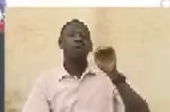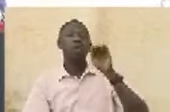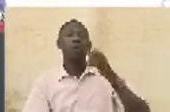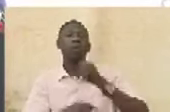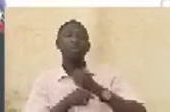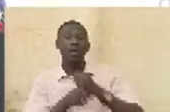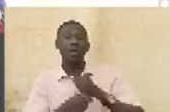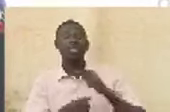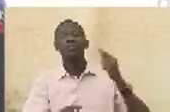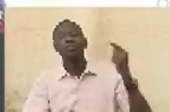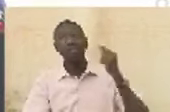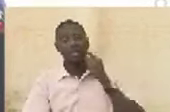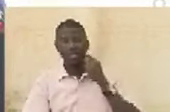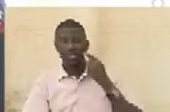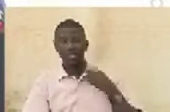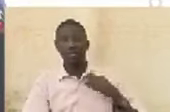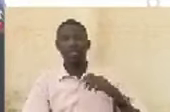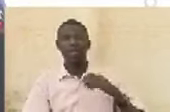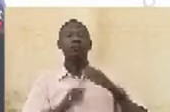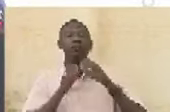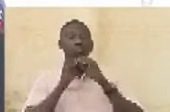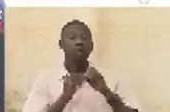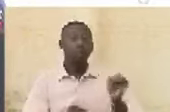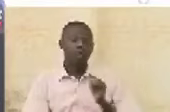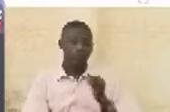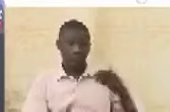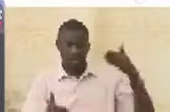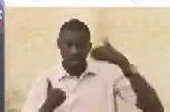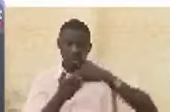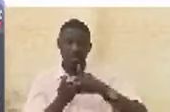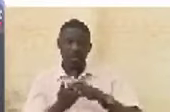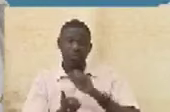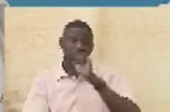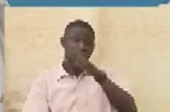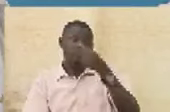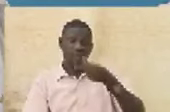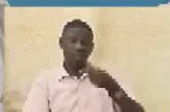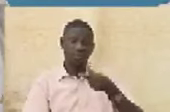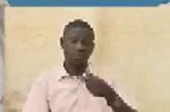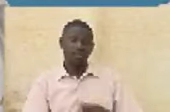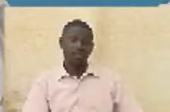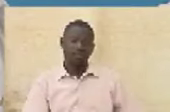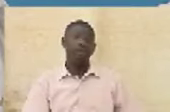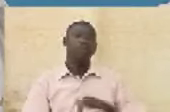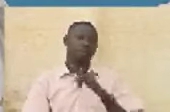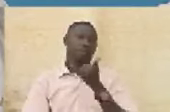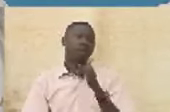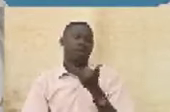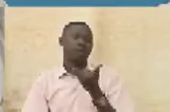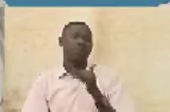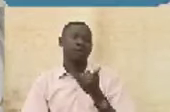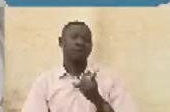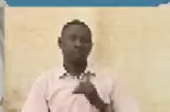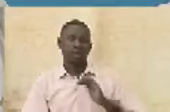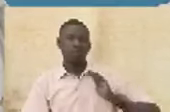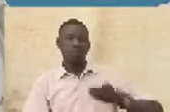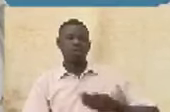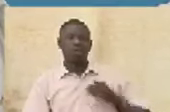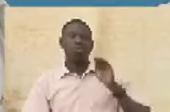wa lungo nyim fa wala nyim bua de mala na rasa taw nyim kono. Ah, muso mi yan telephone. Yes. Yes, a lady called